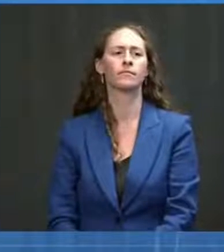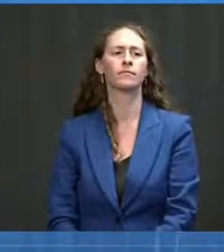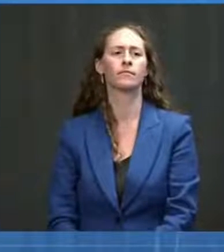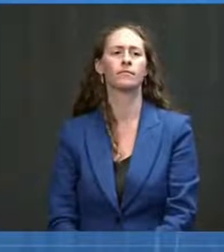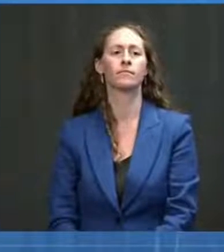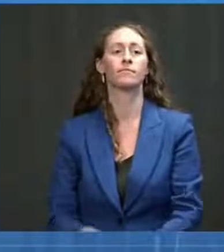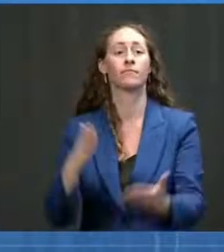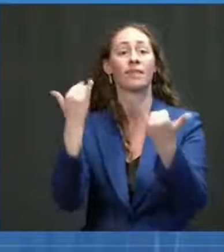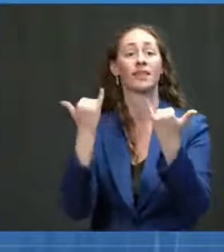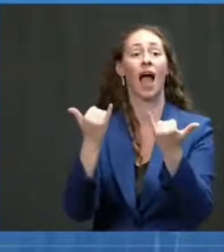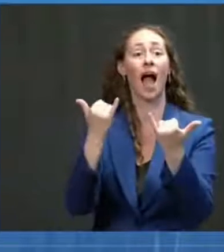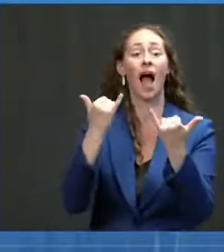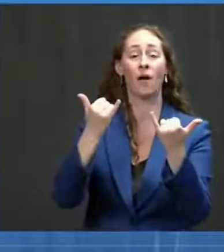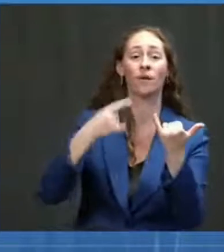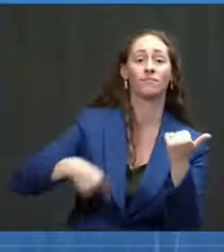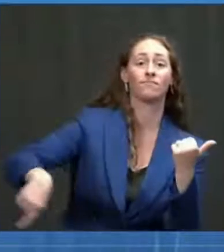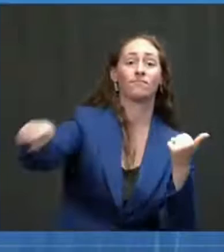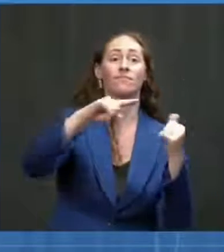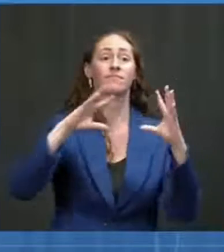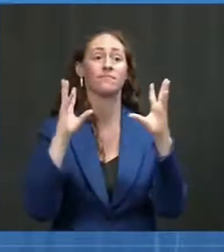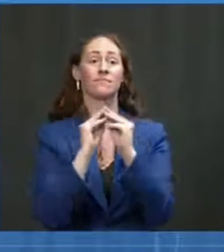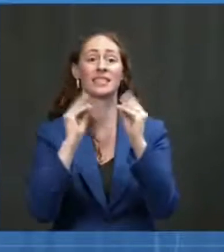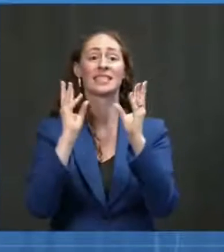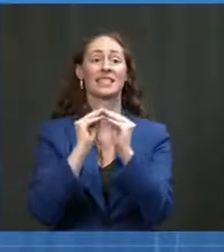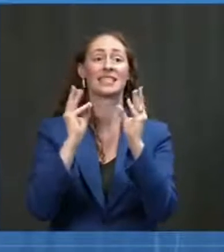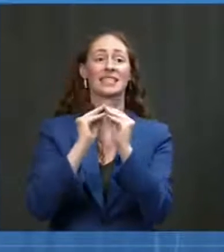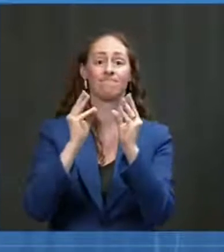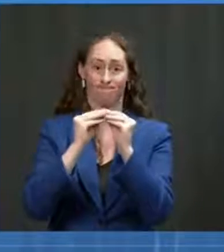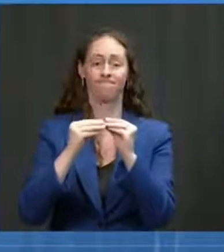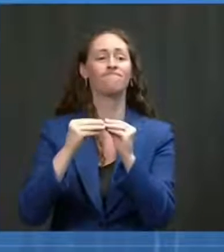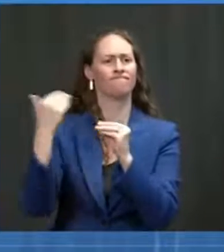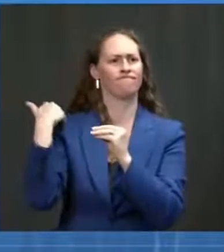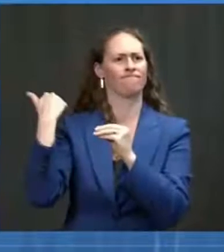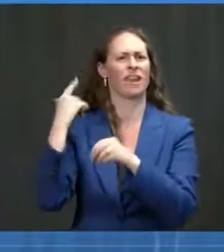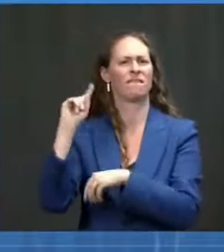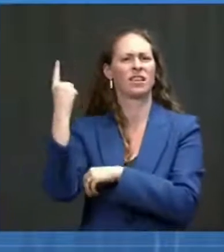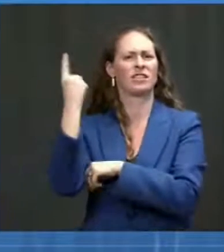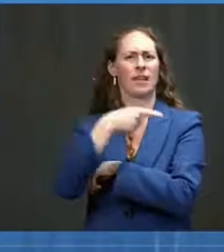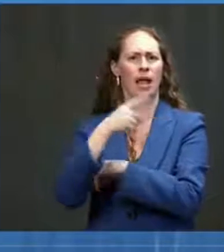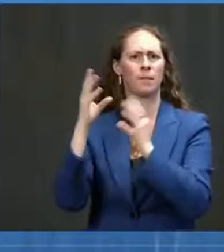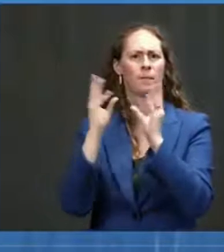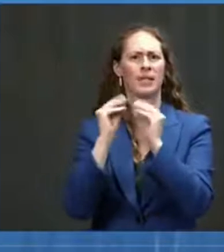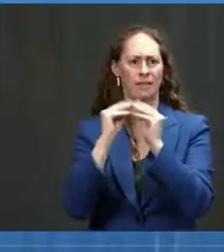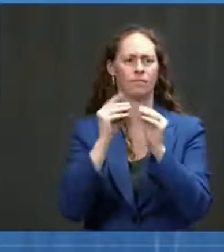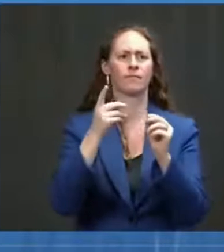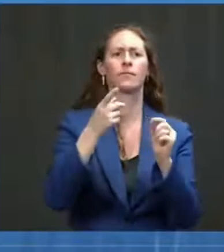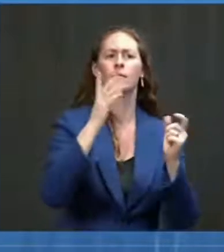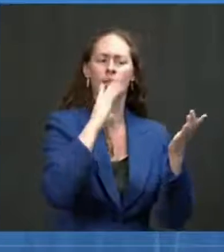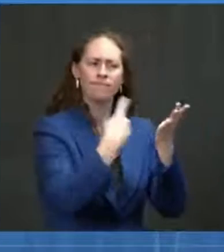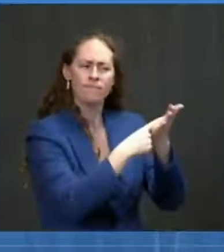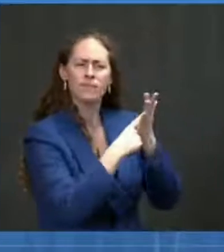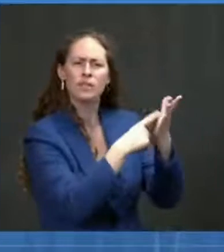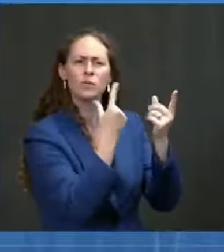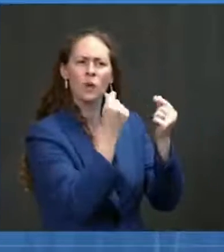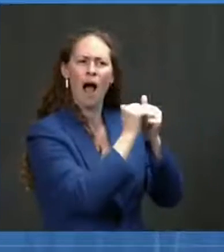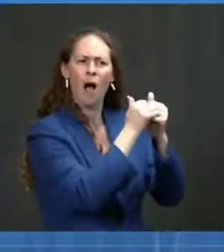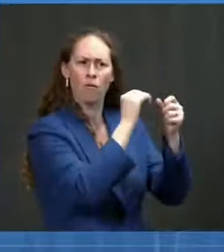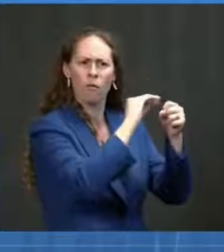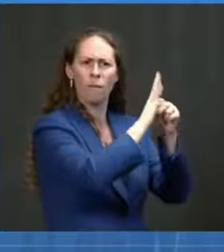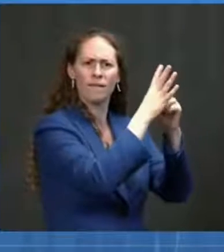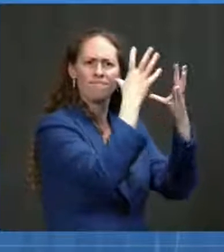office, the president has marshaled a wartime effort to do exactly that. We've been preparing for every